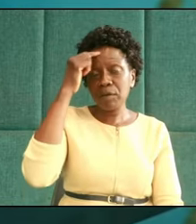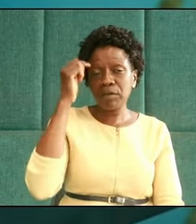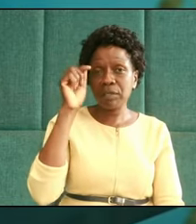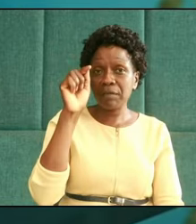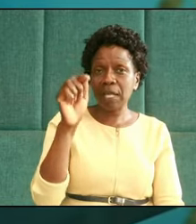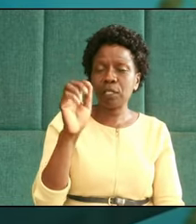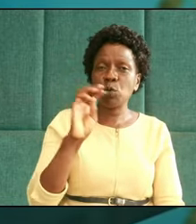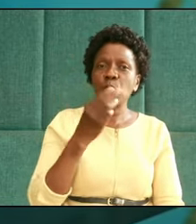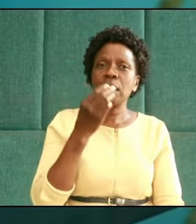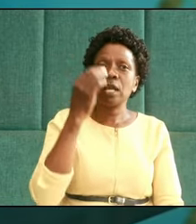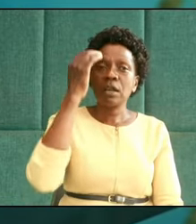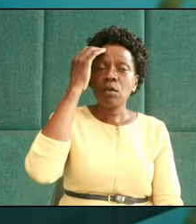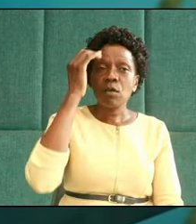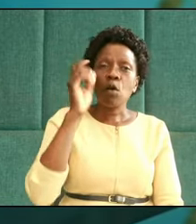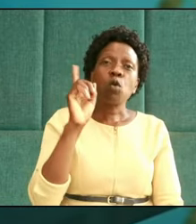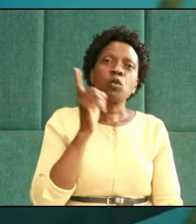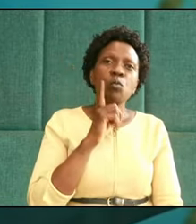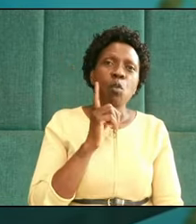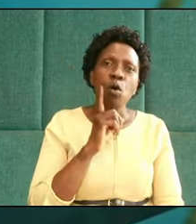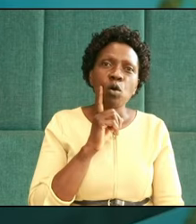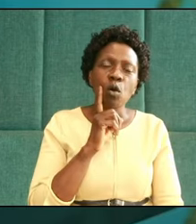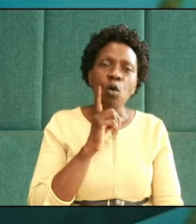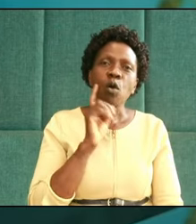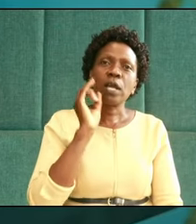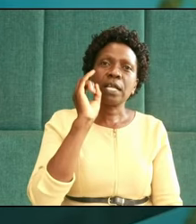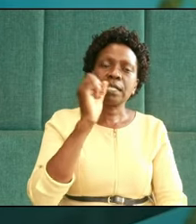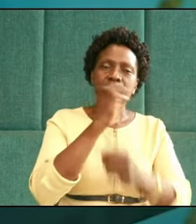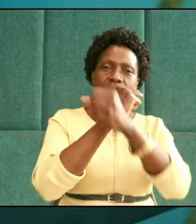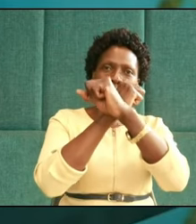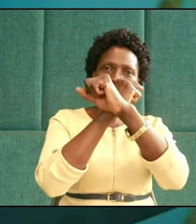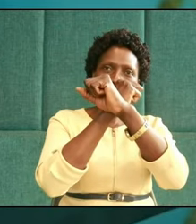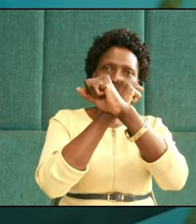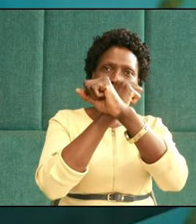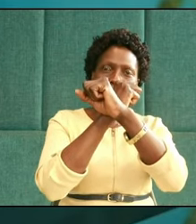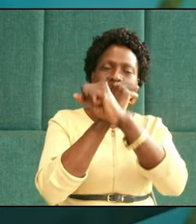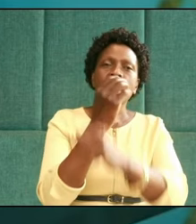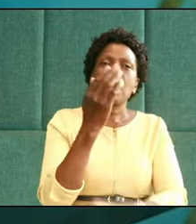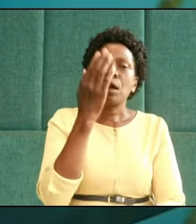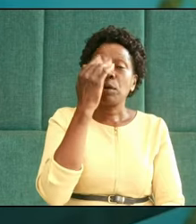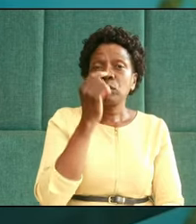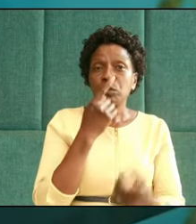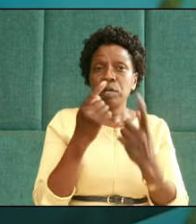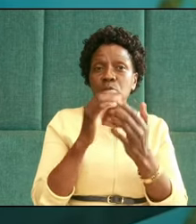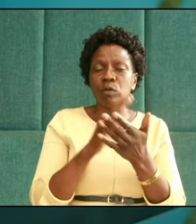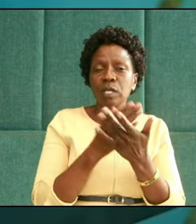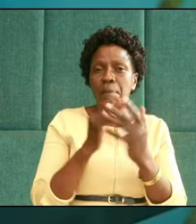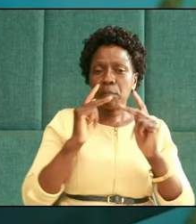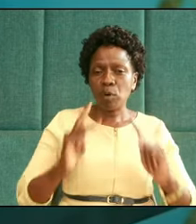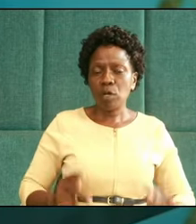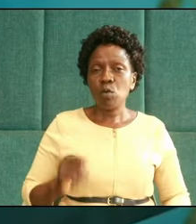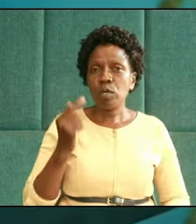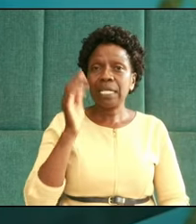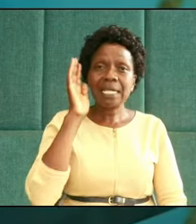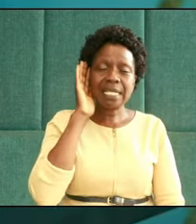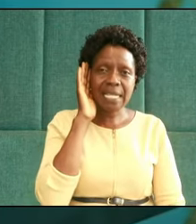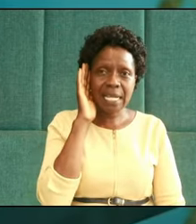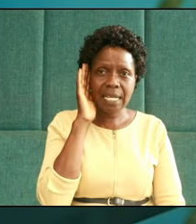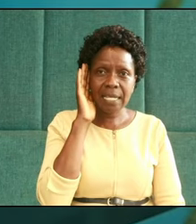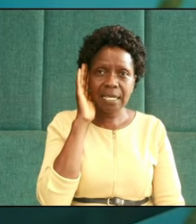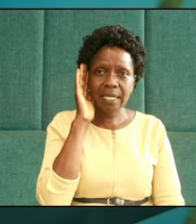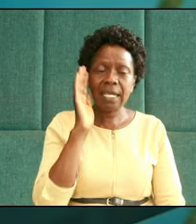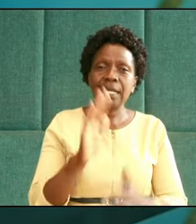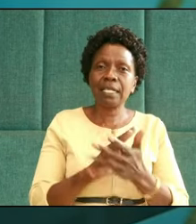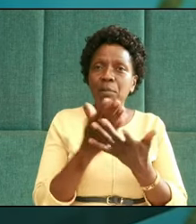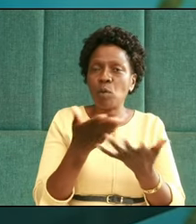know tomorrow is secure. I want to speak to somebody who is listening to me